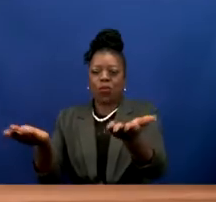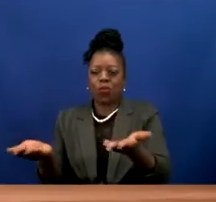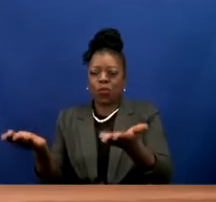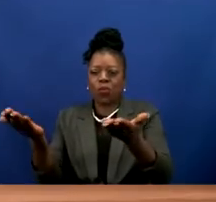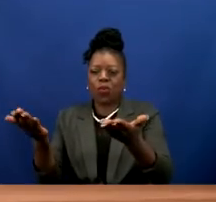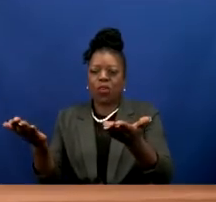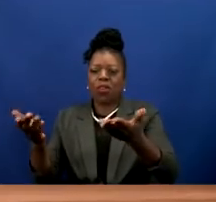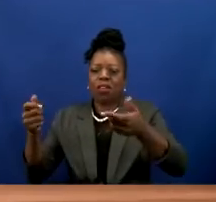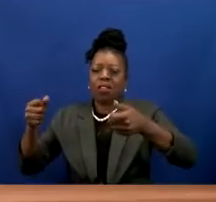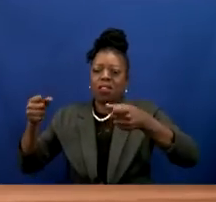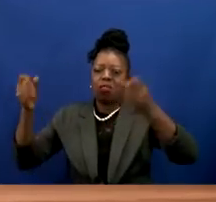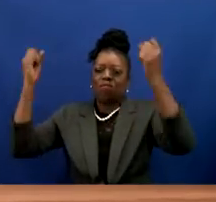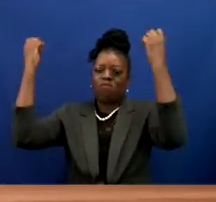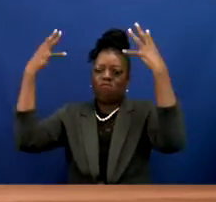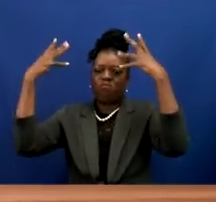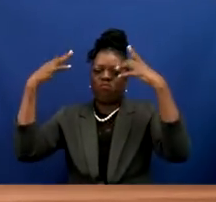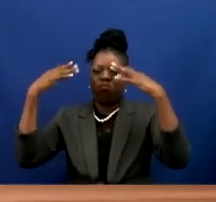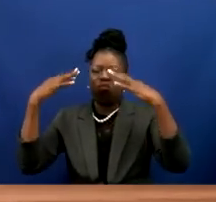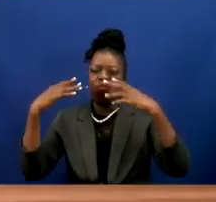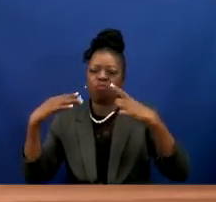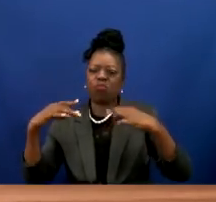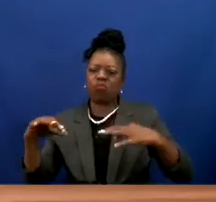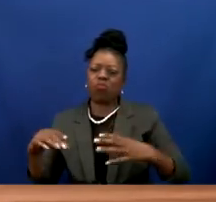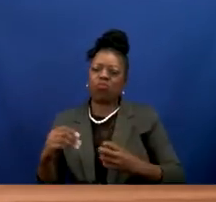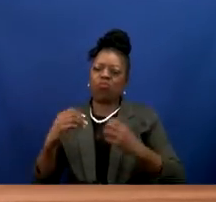Let the fire fall.